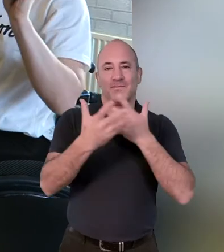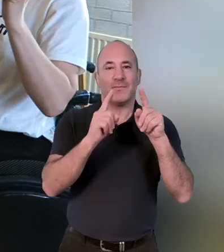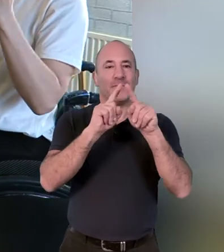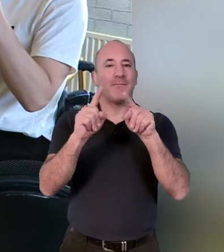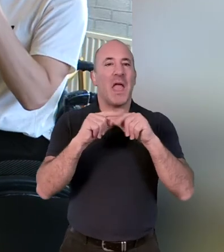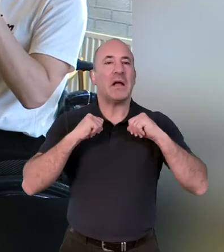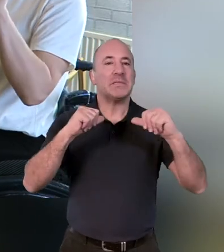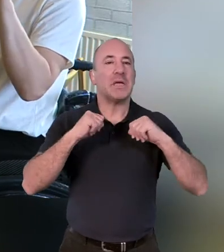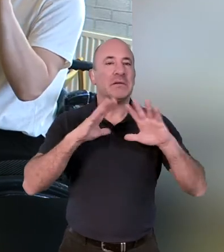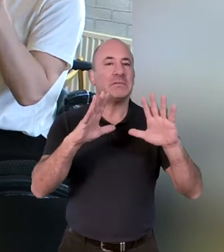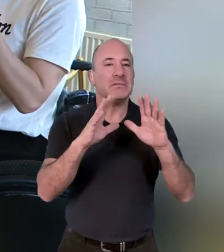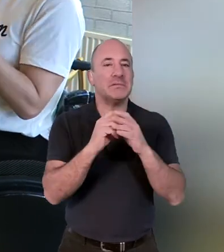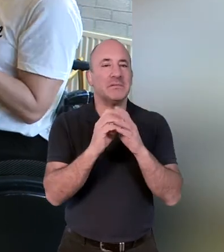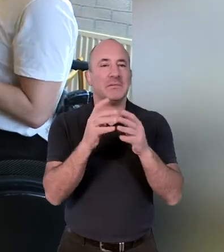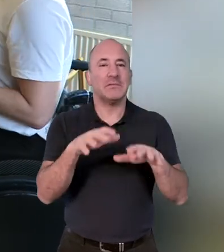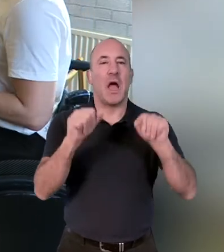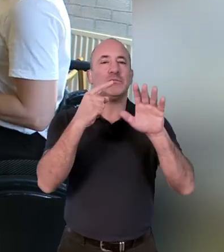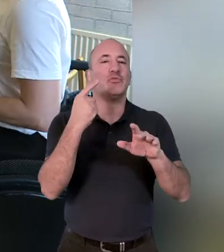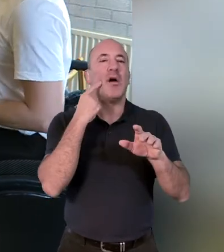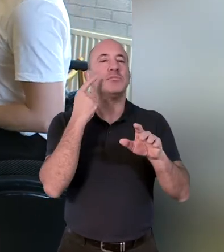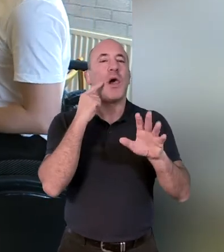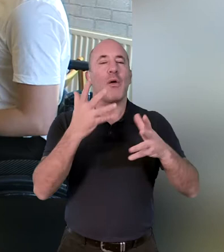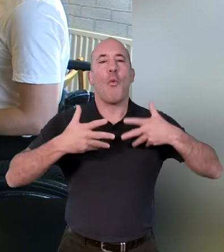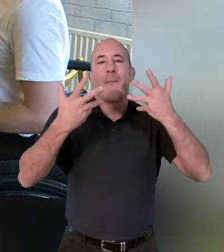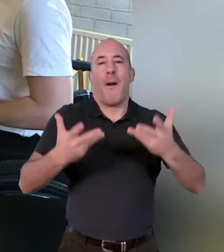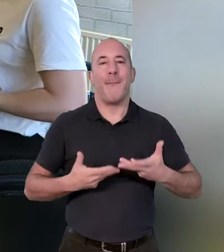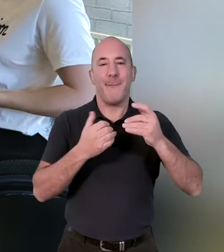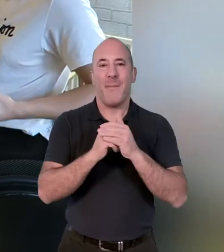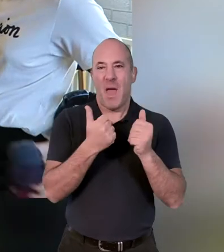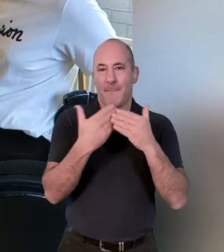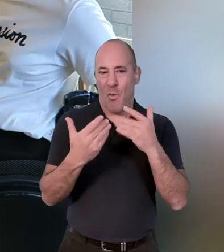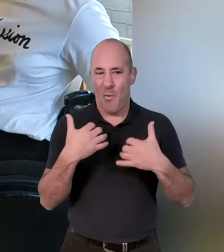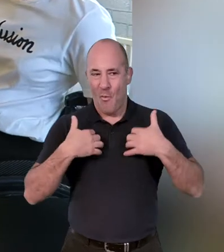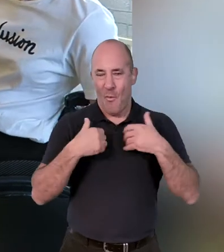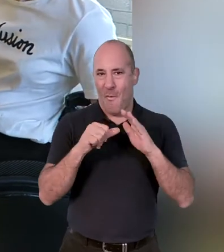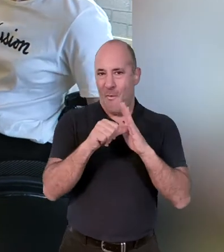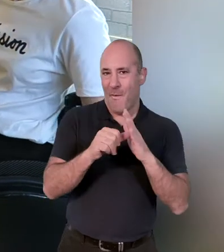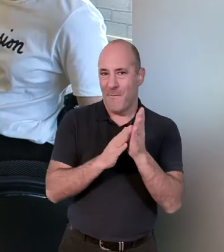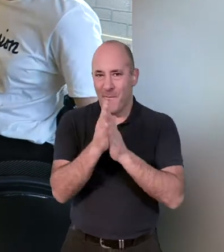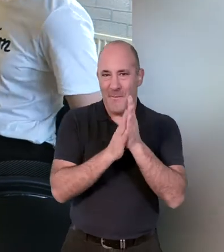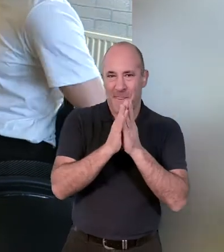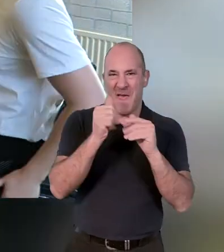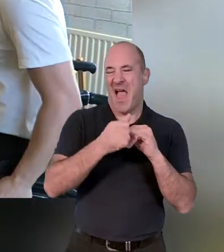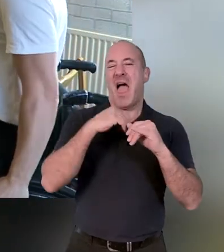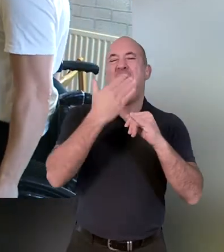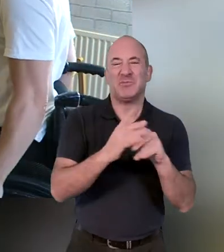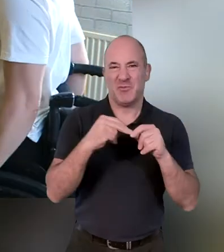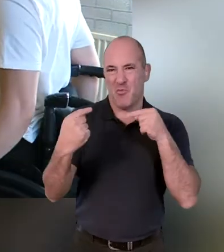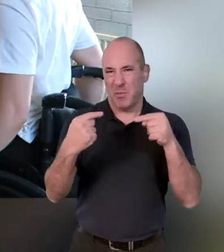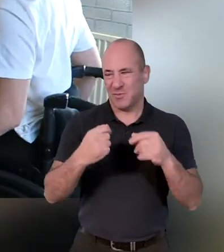lots of little exercises, gentle ones to start with to get warmed up. Then we start to get a little bit